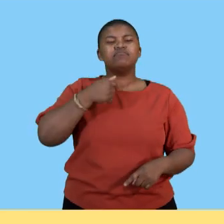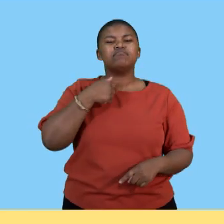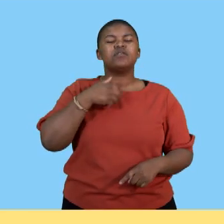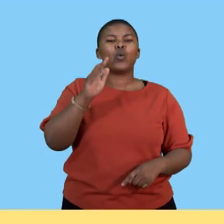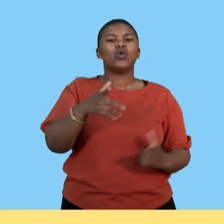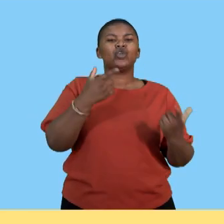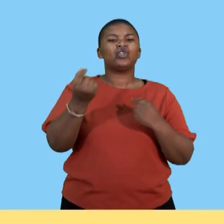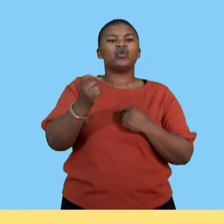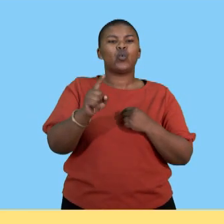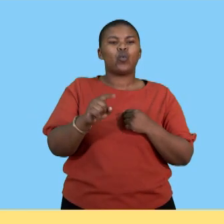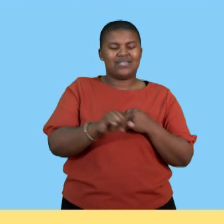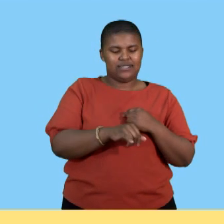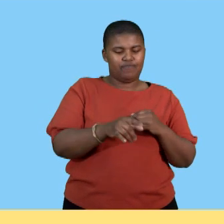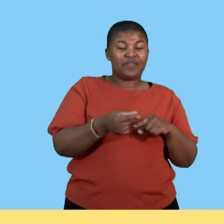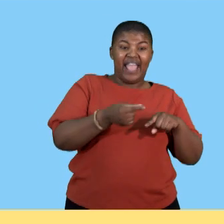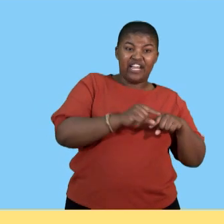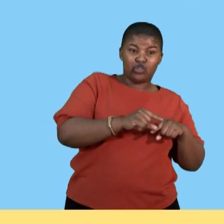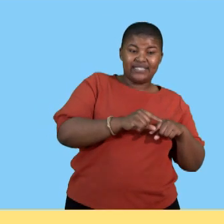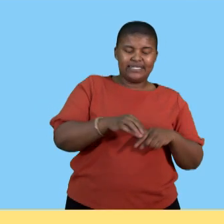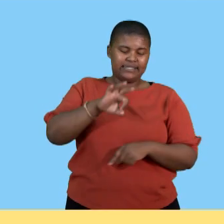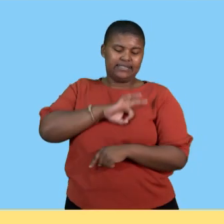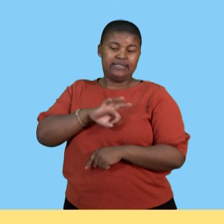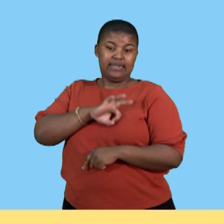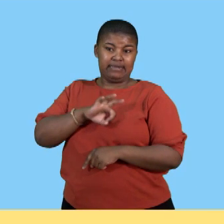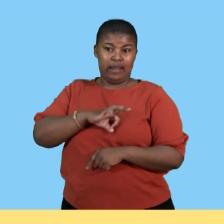I'm then going to bring my interest income.